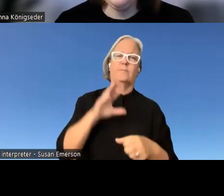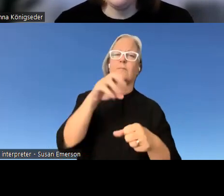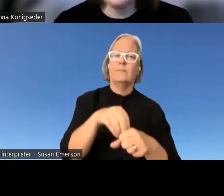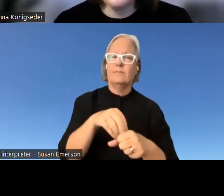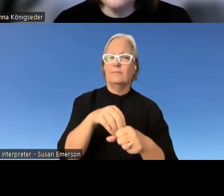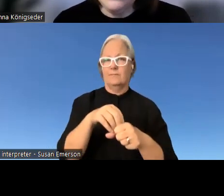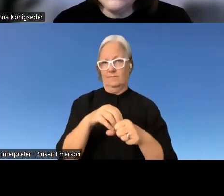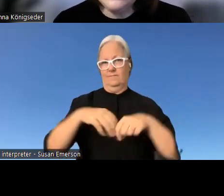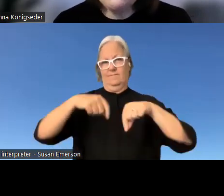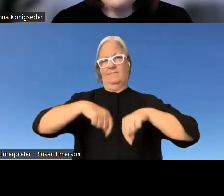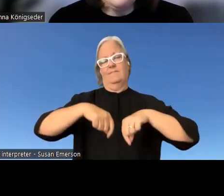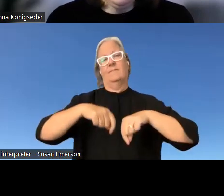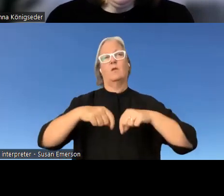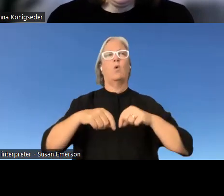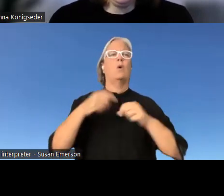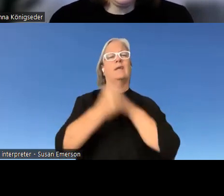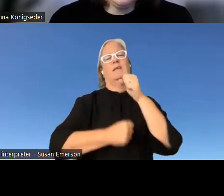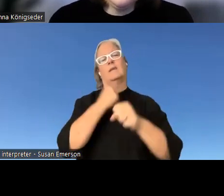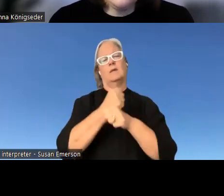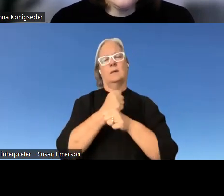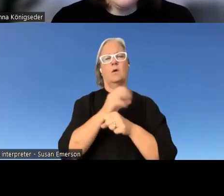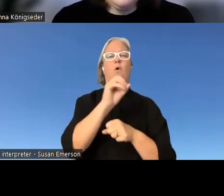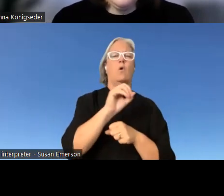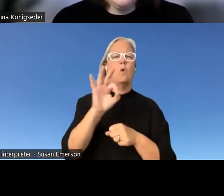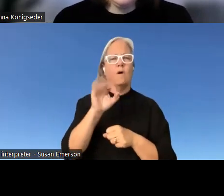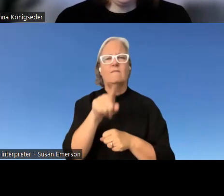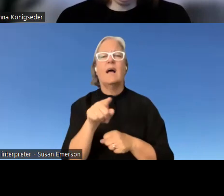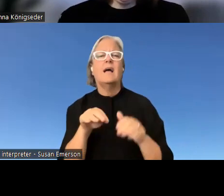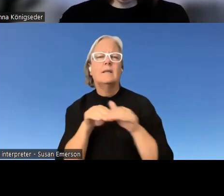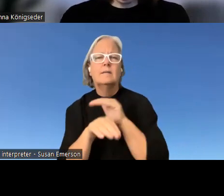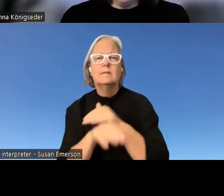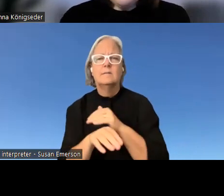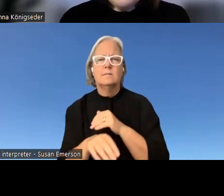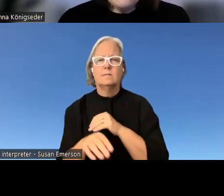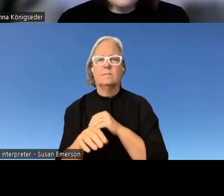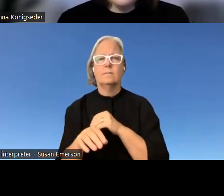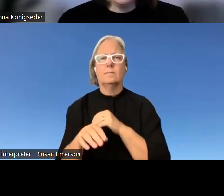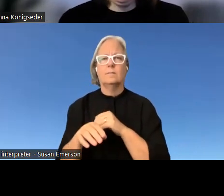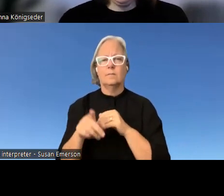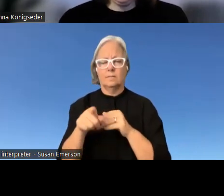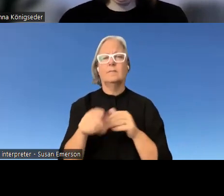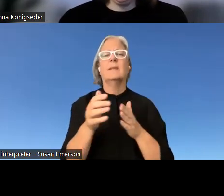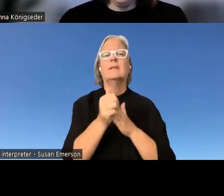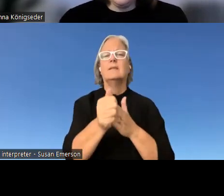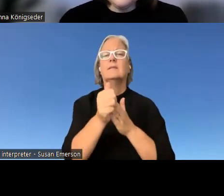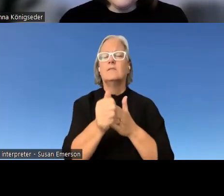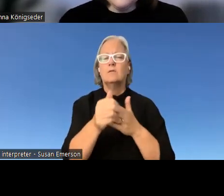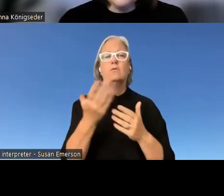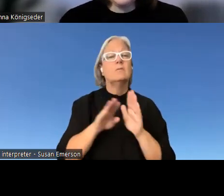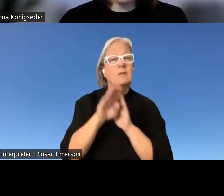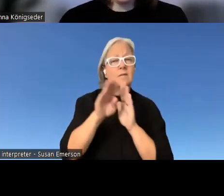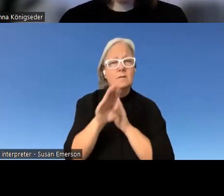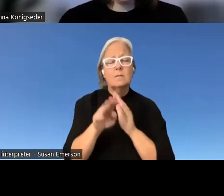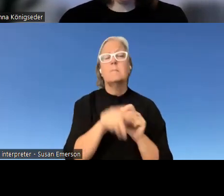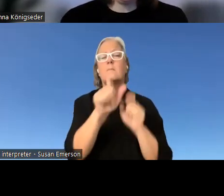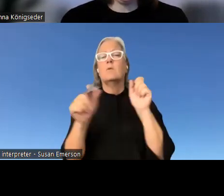in the year of accessibility. We are seeking also nominations for leadership development programs for employees with